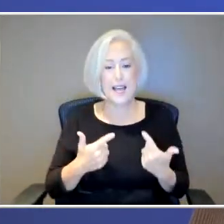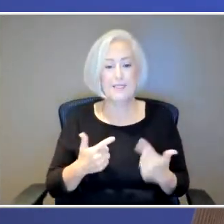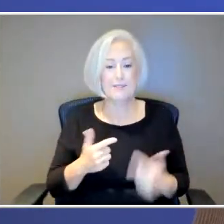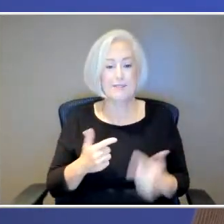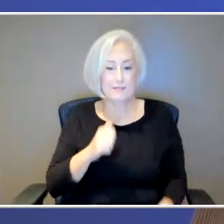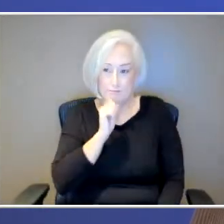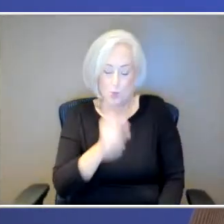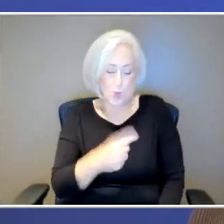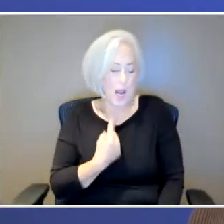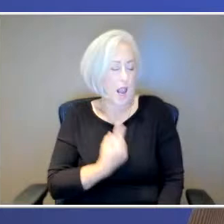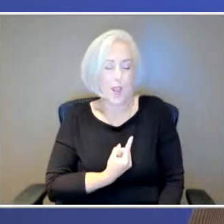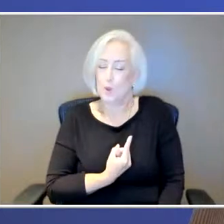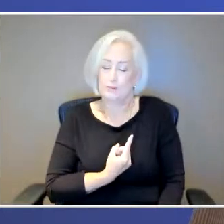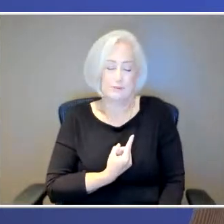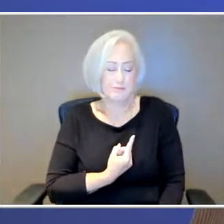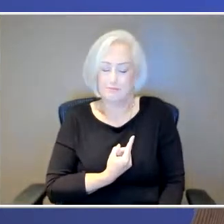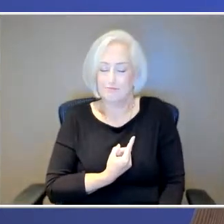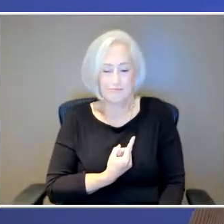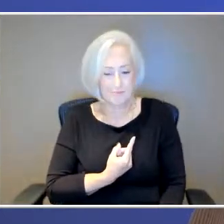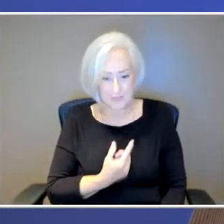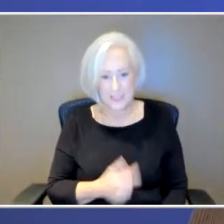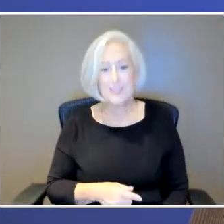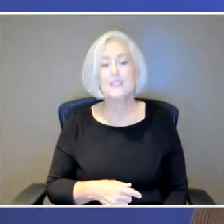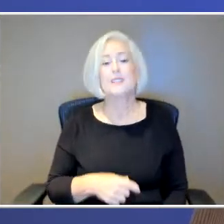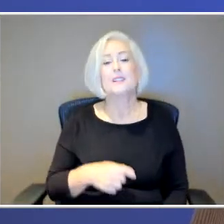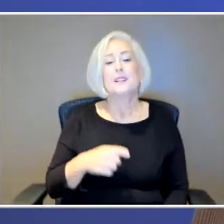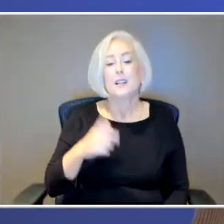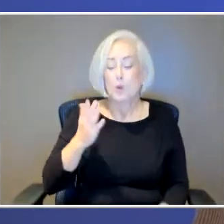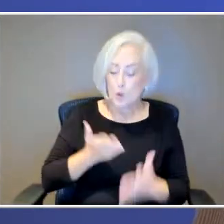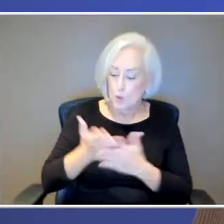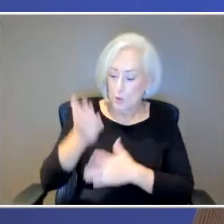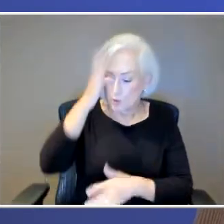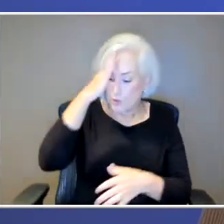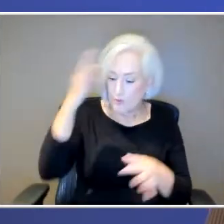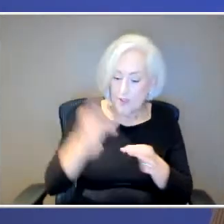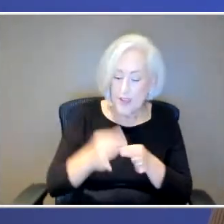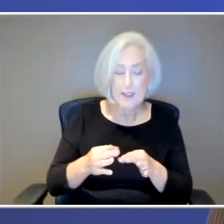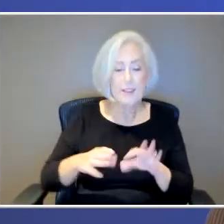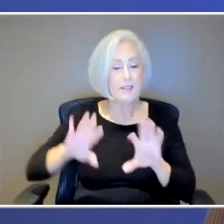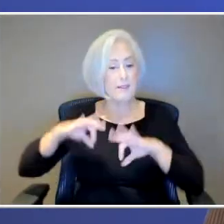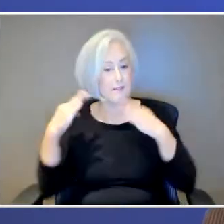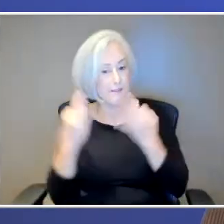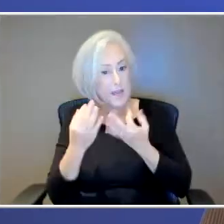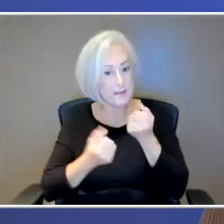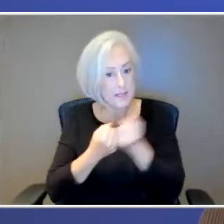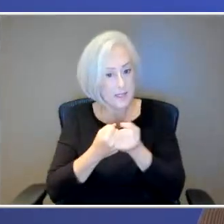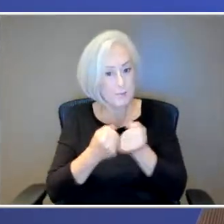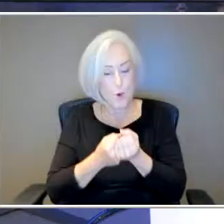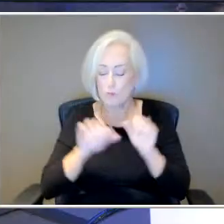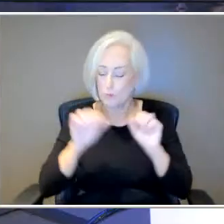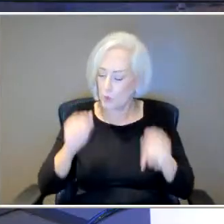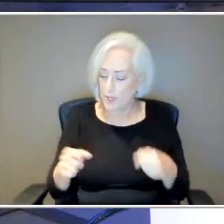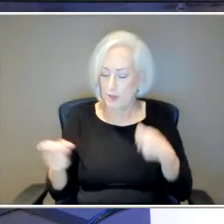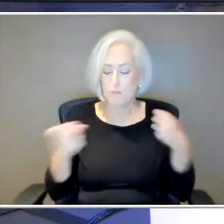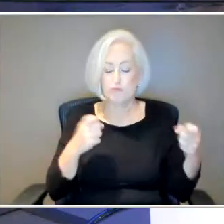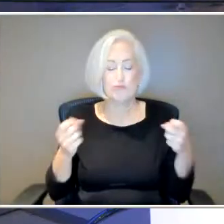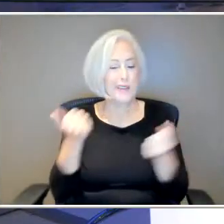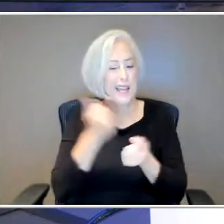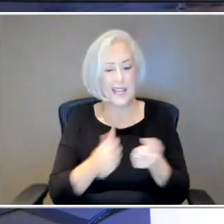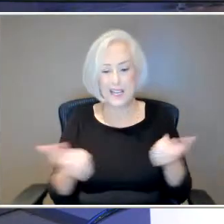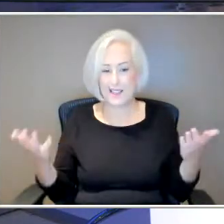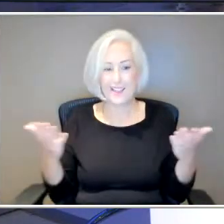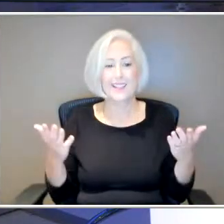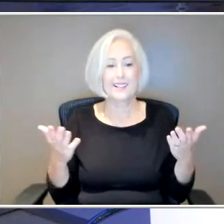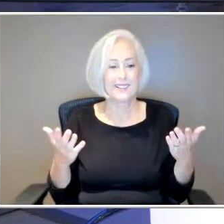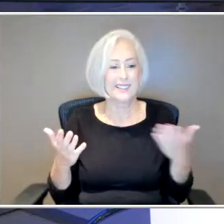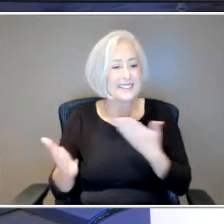And so through our faith and through our family support, we can handle anything. Yeah. And no matter